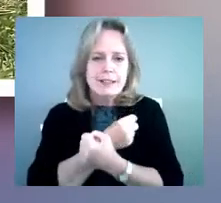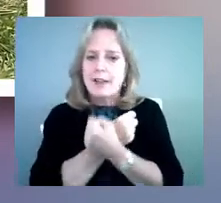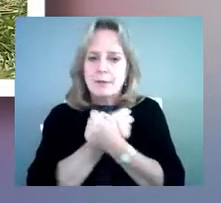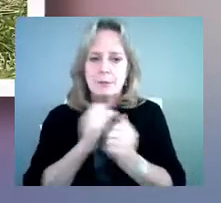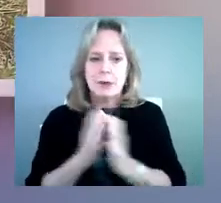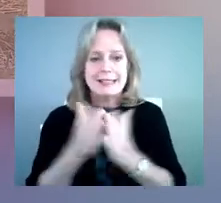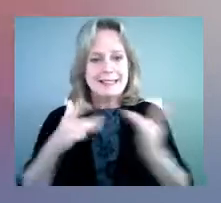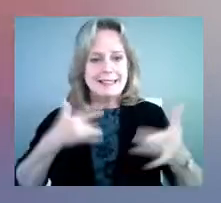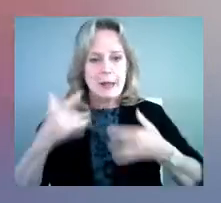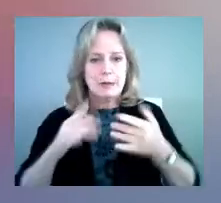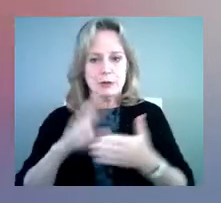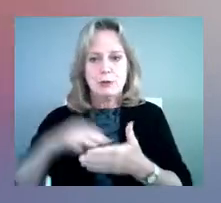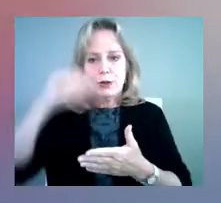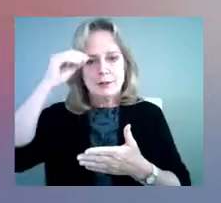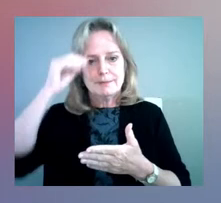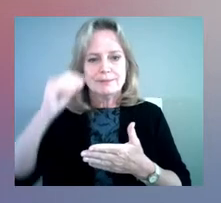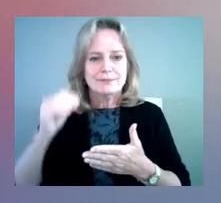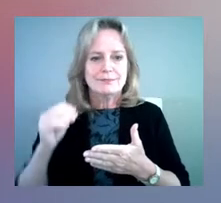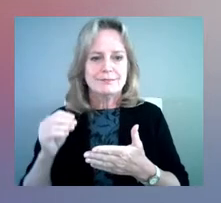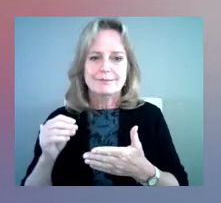learn.